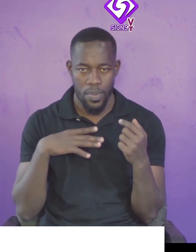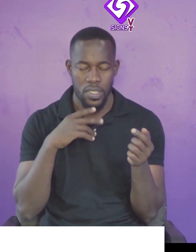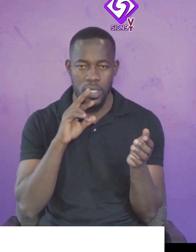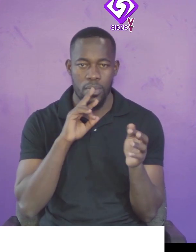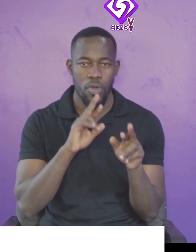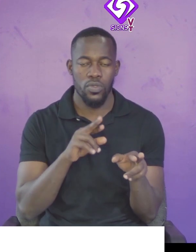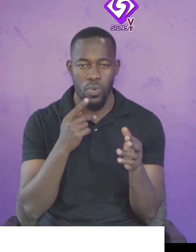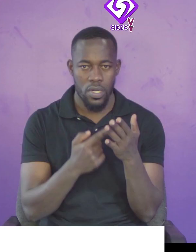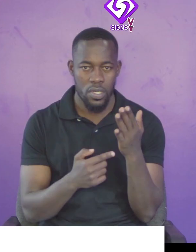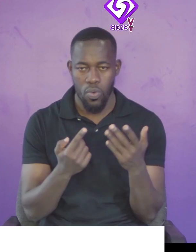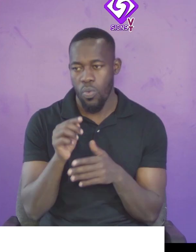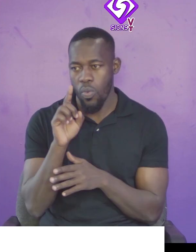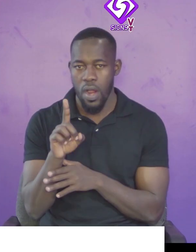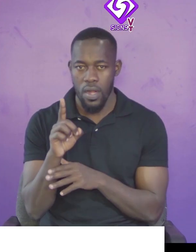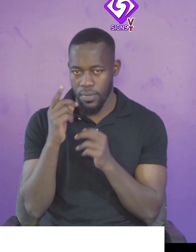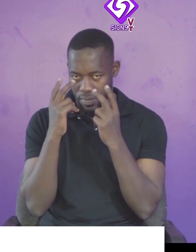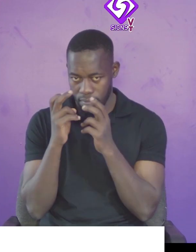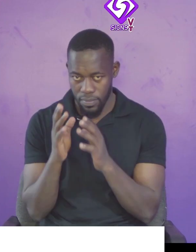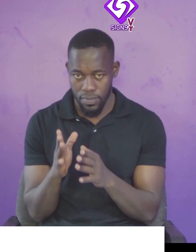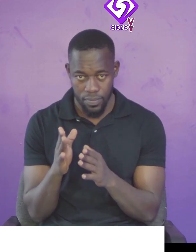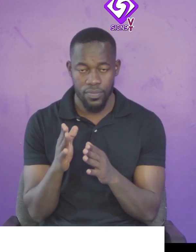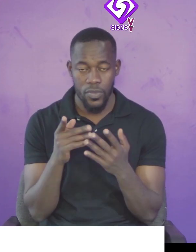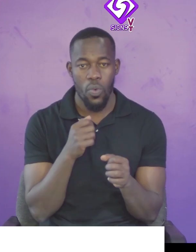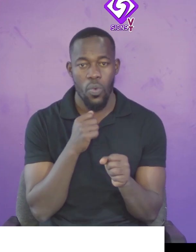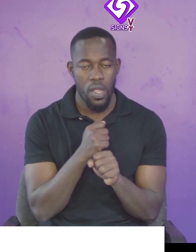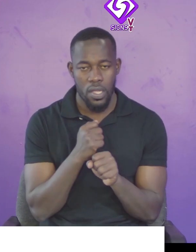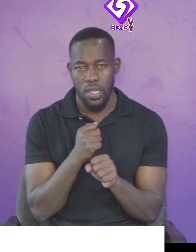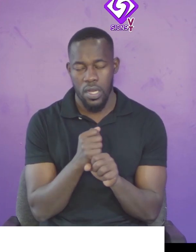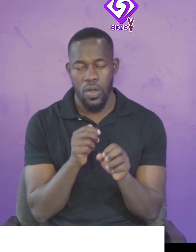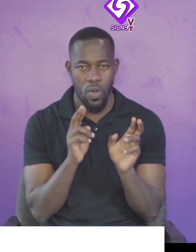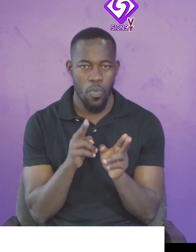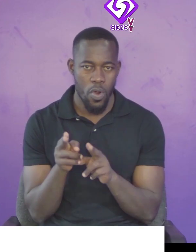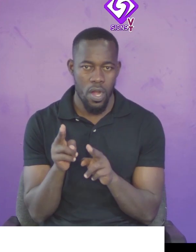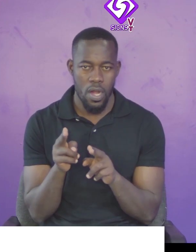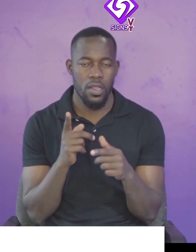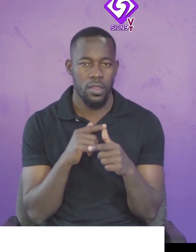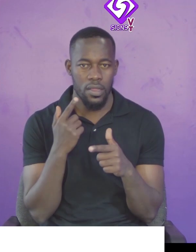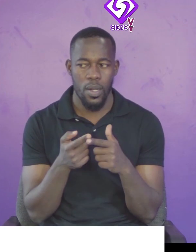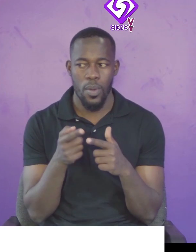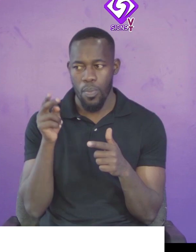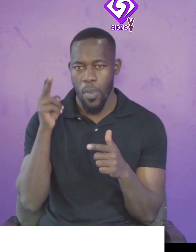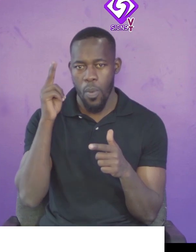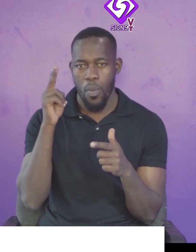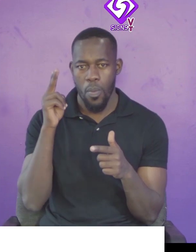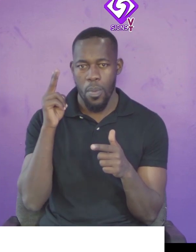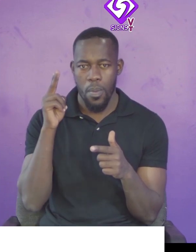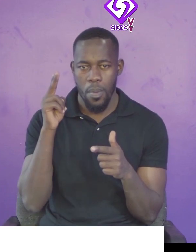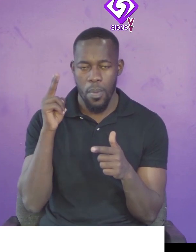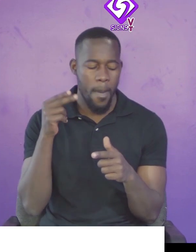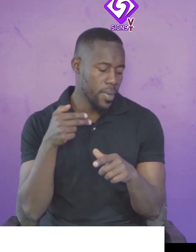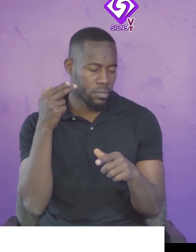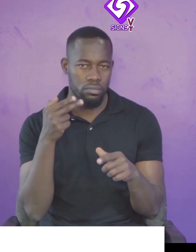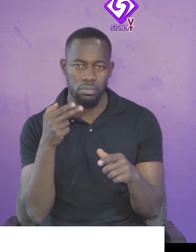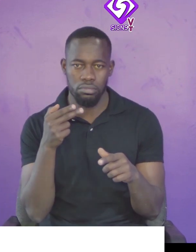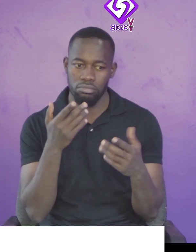the victims had been carrying out his routine work when he was struck by a bullet, accusing